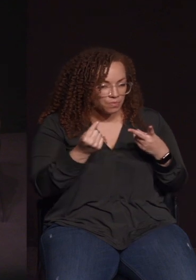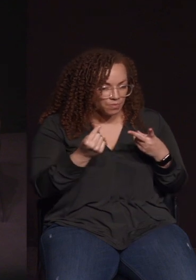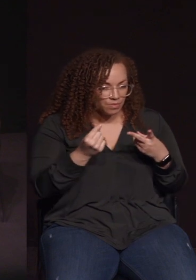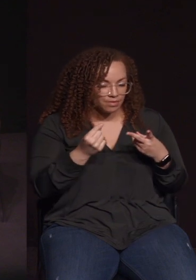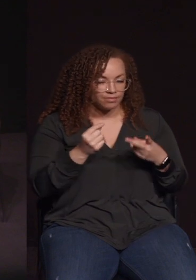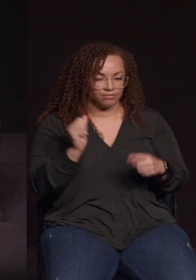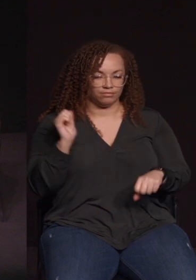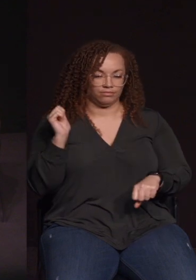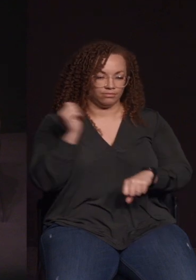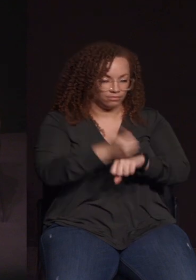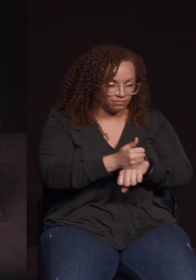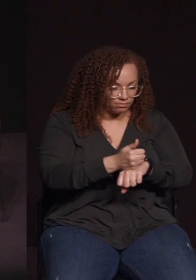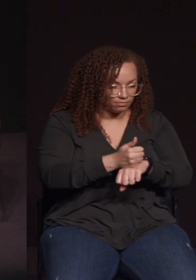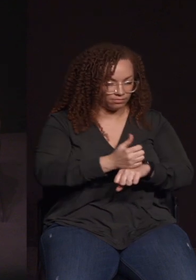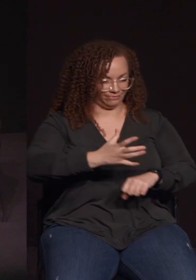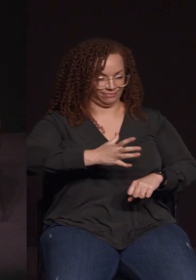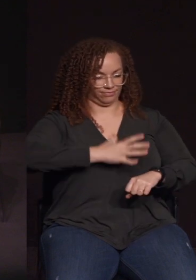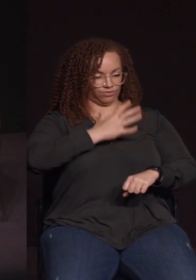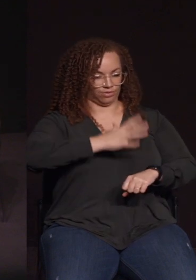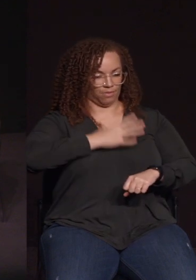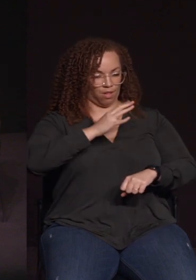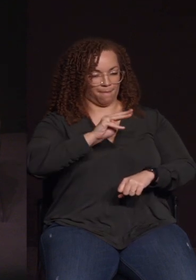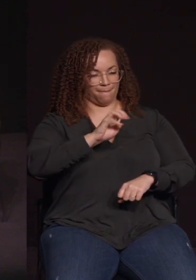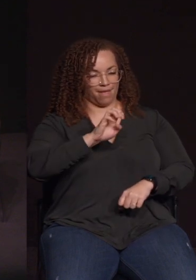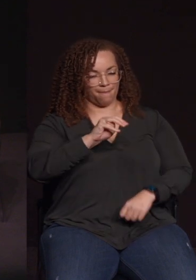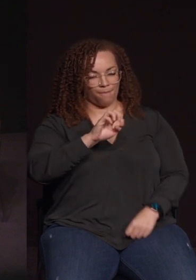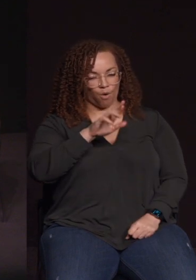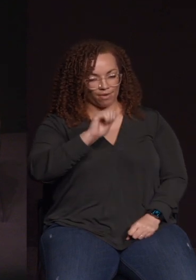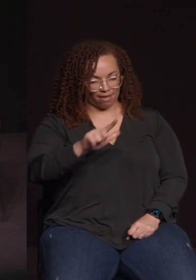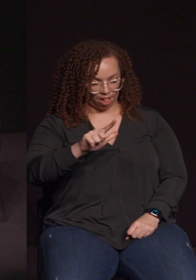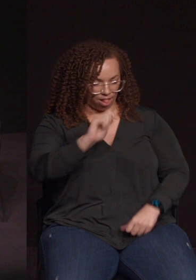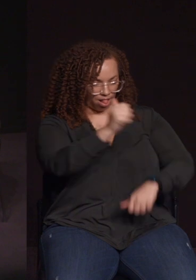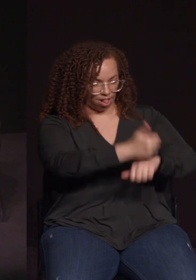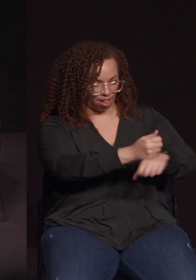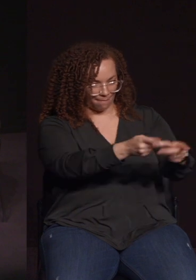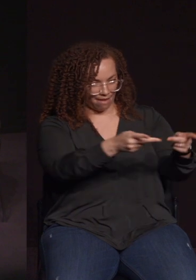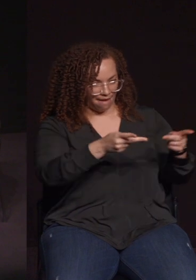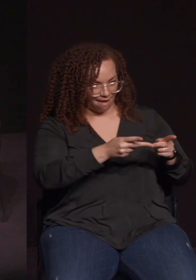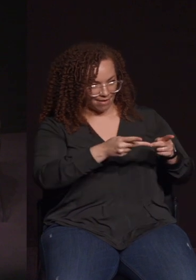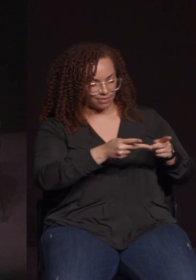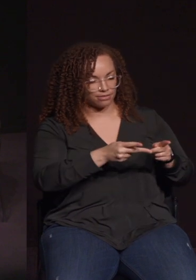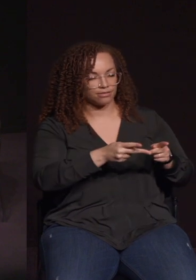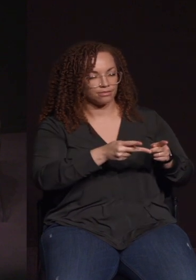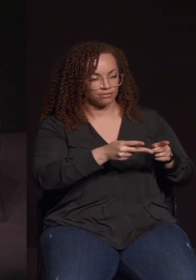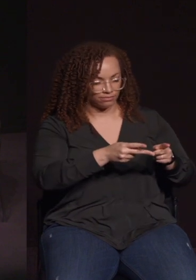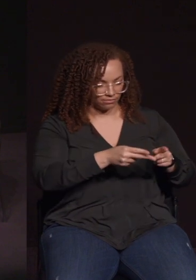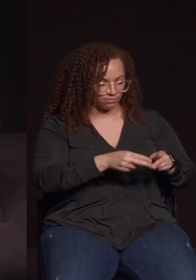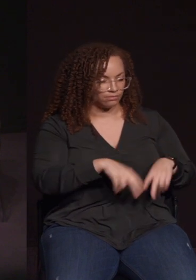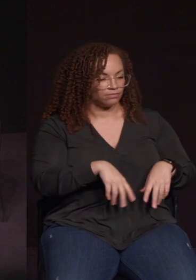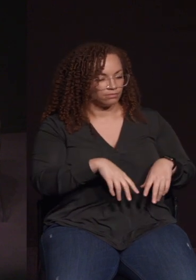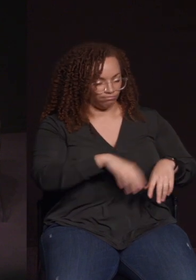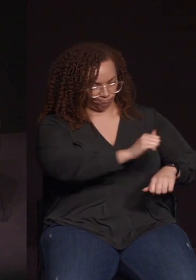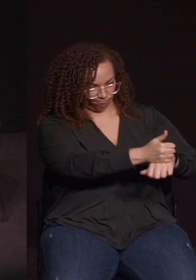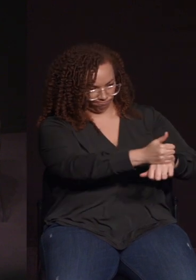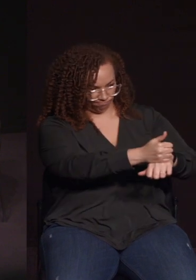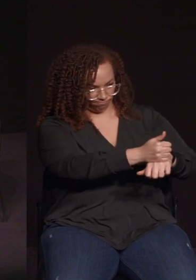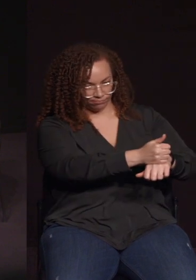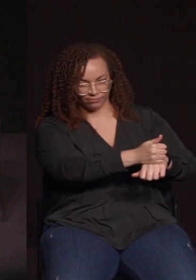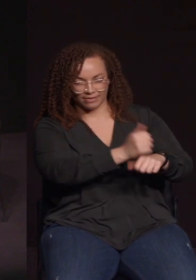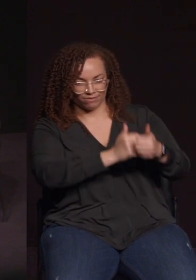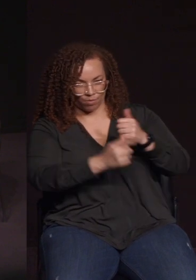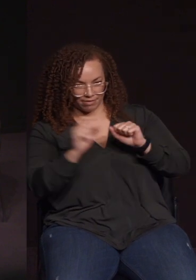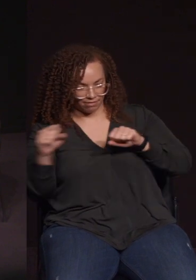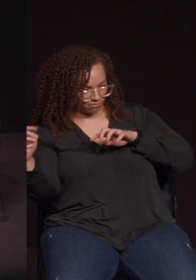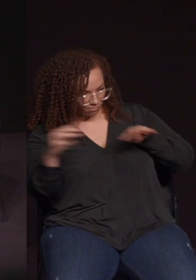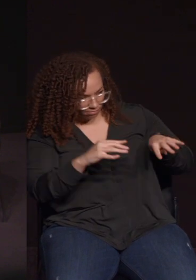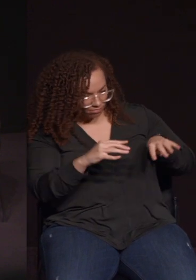Mike Jr. perished. Right. That there would be a memorial place there and a marker place there. And then also, at the intersection of Canefield